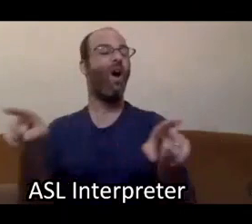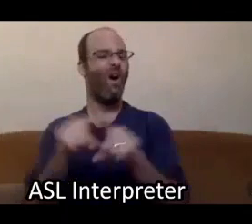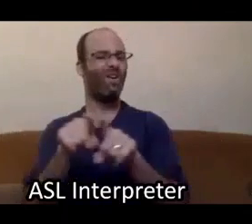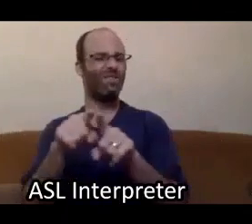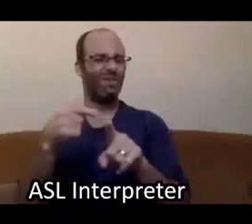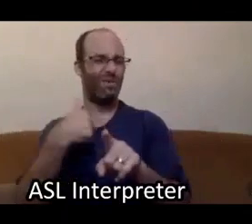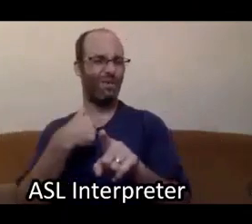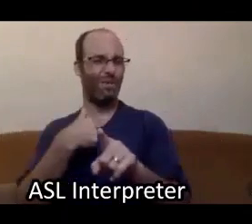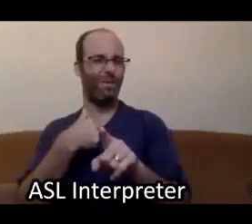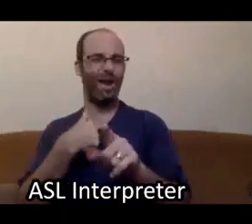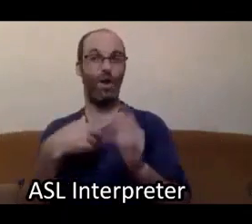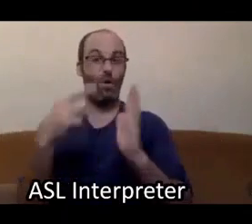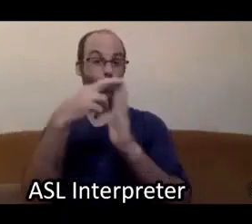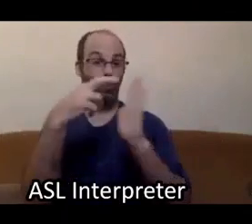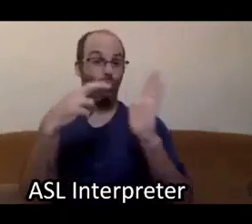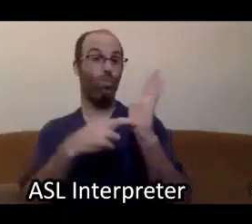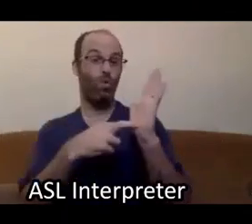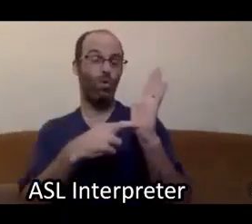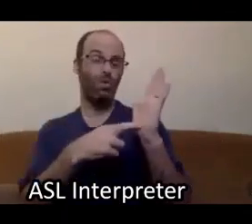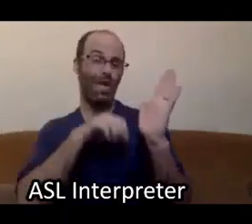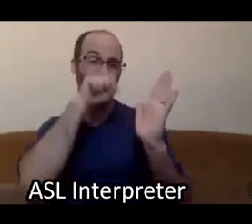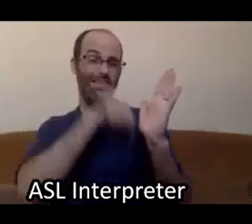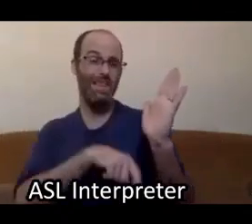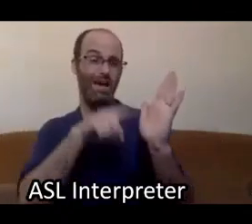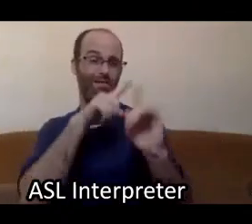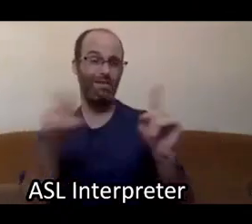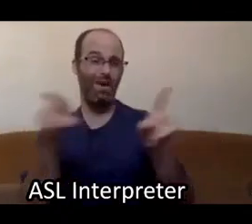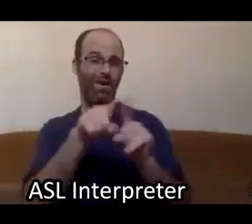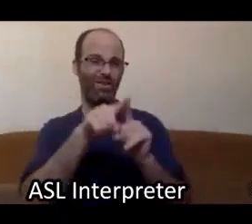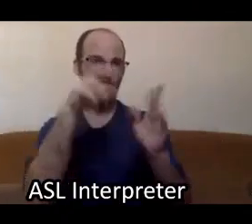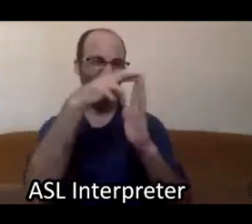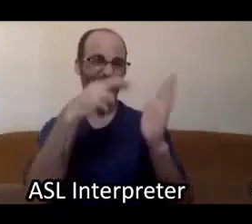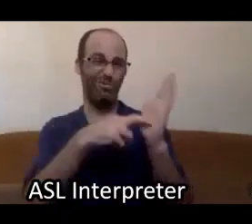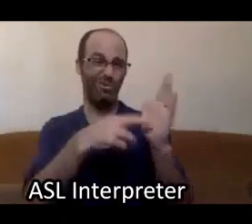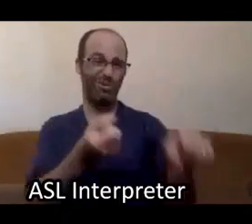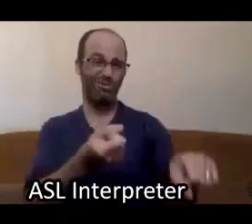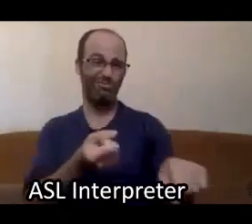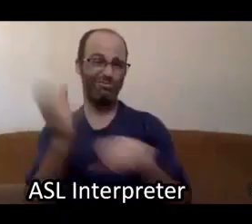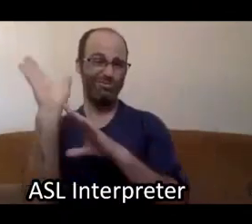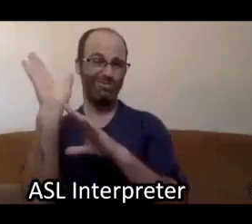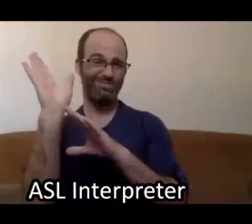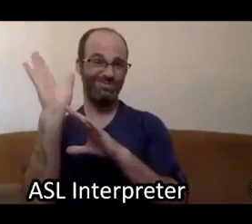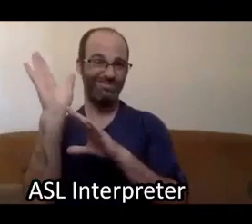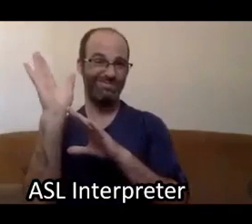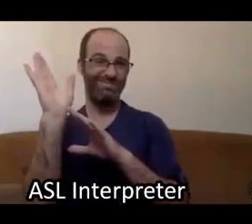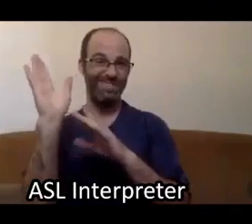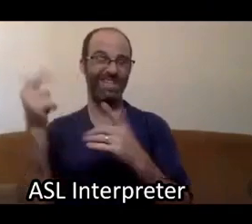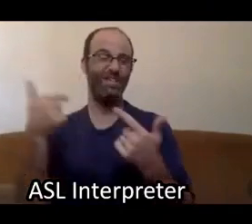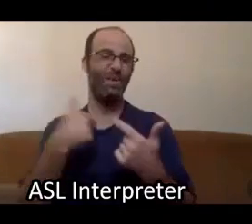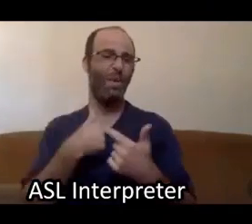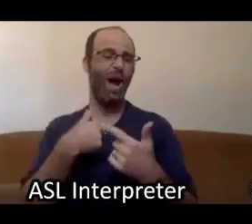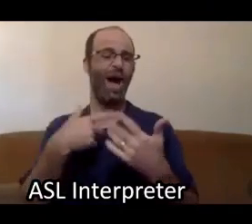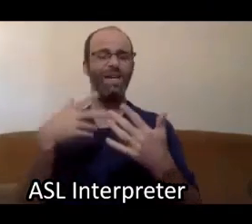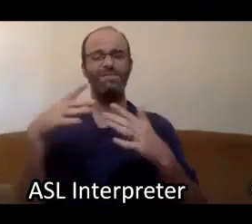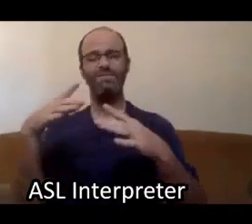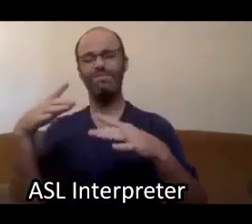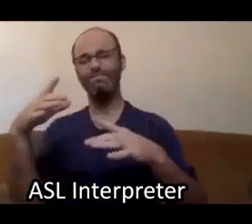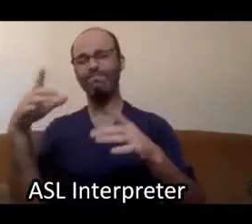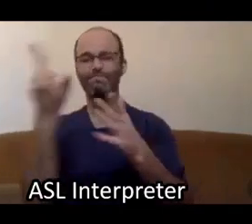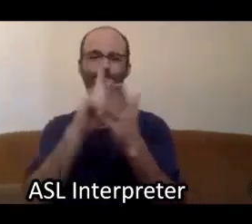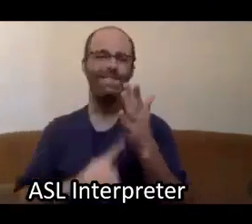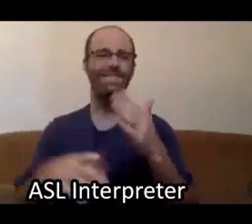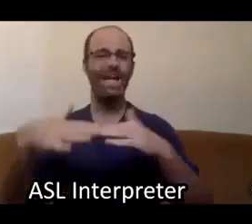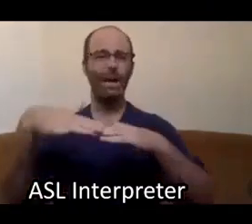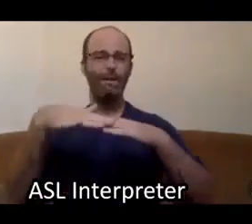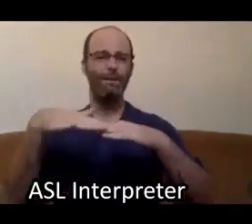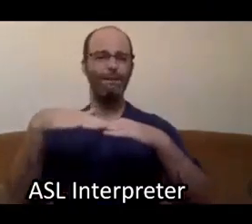I love them. I love rules. So I think that I design games, minimalist games with crunch where it